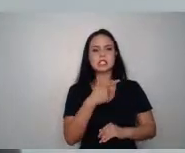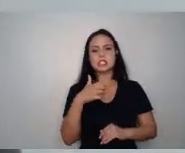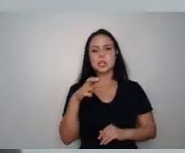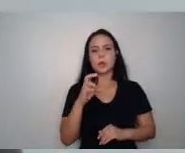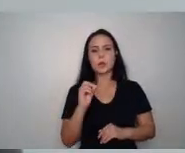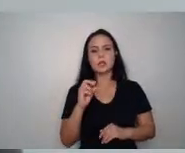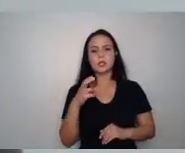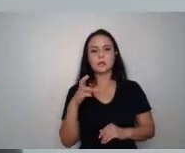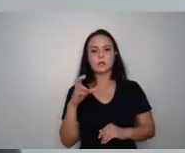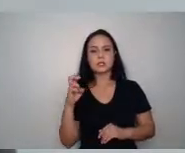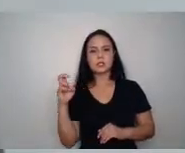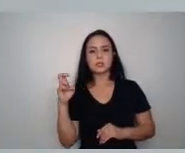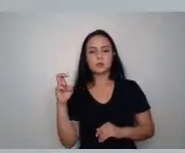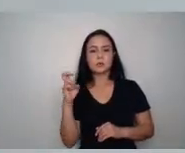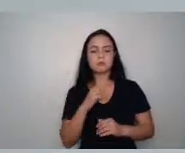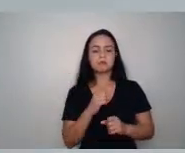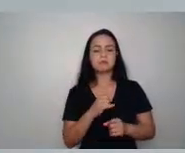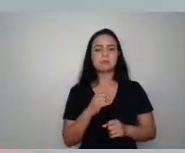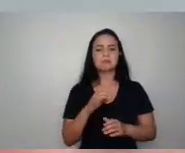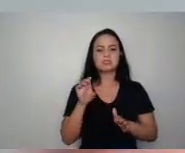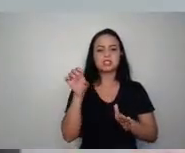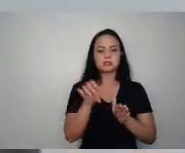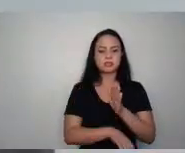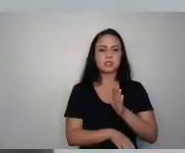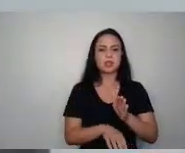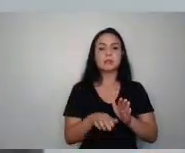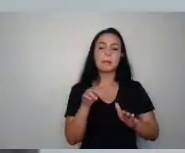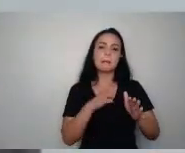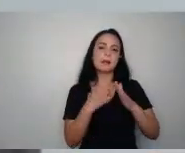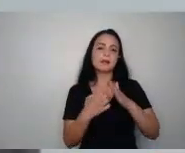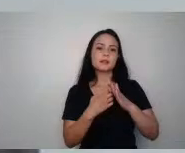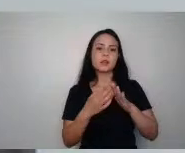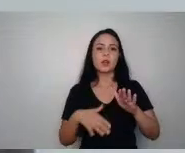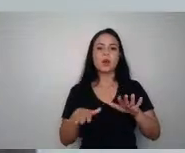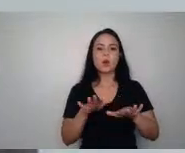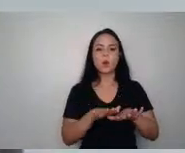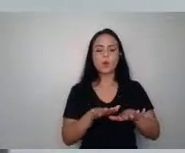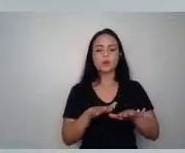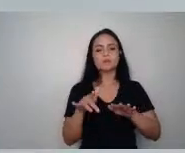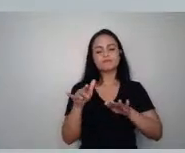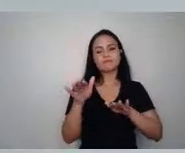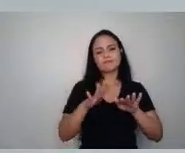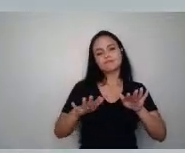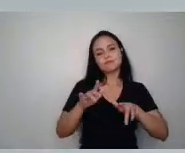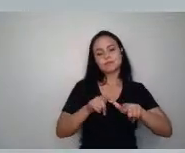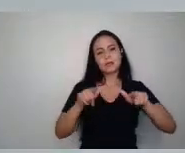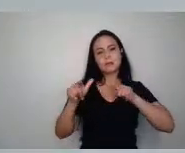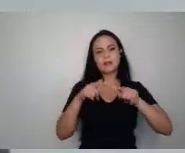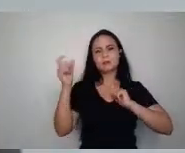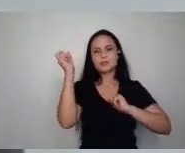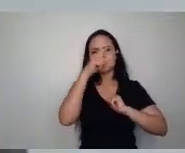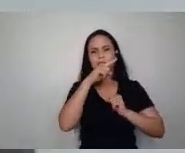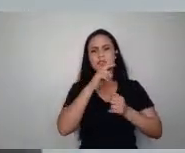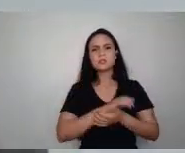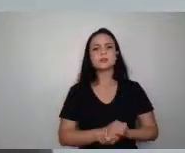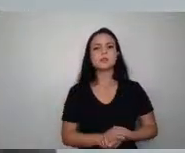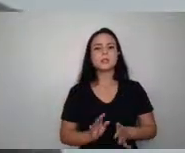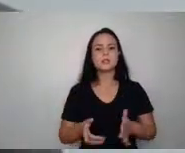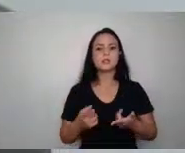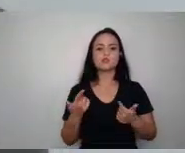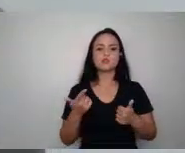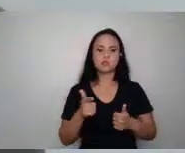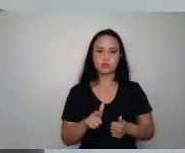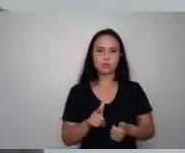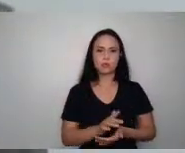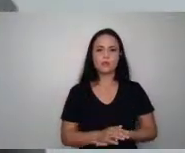50, 55-year old that is fired, if he wants to get back to job market, it's